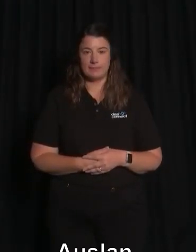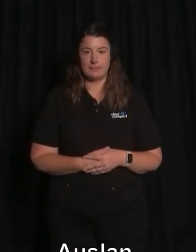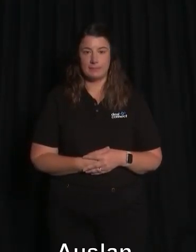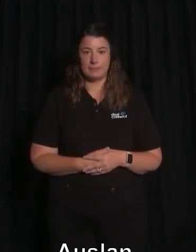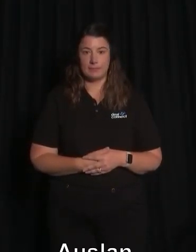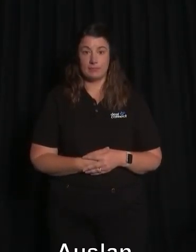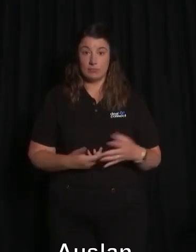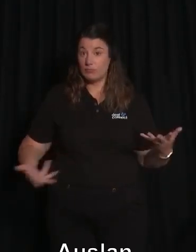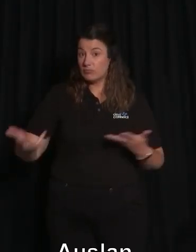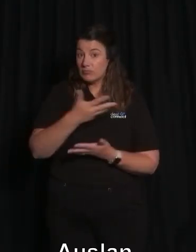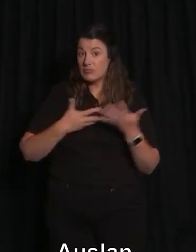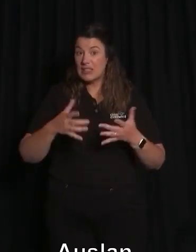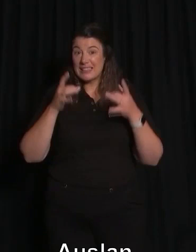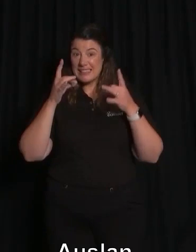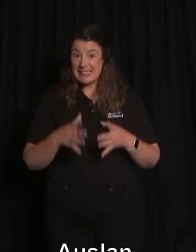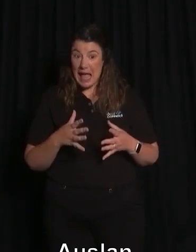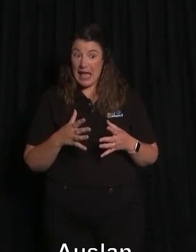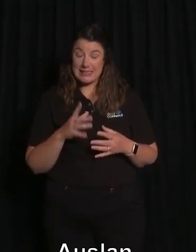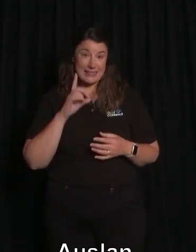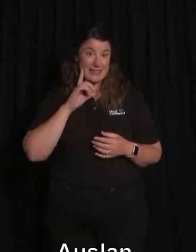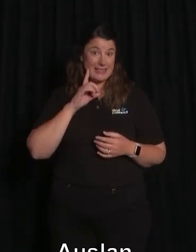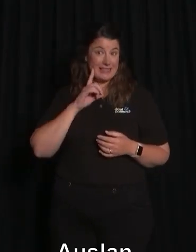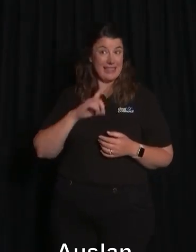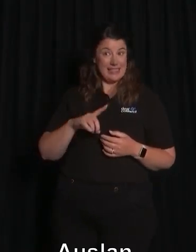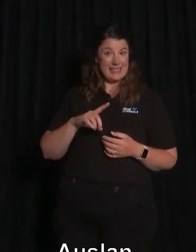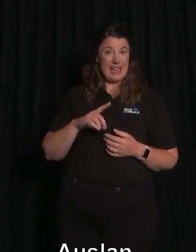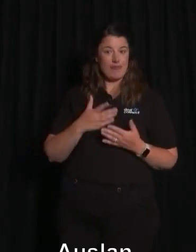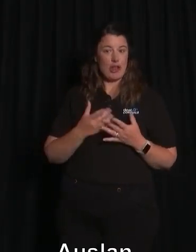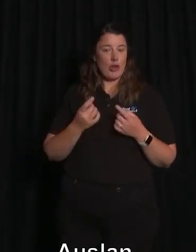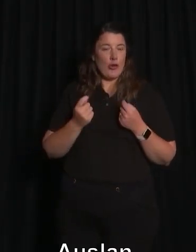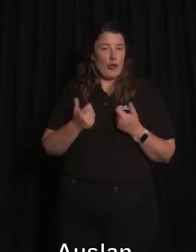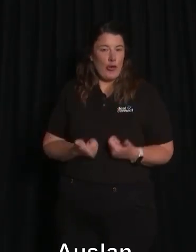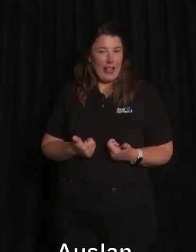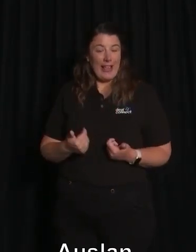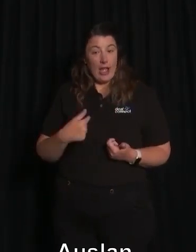that consultation began in earnest yesterday, and I have to say in earnest.